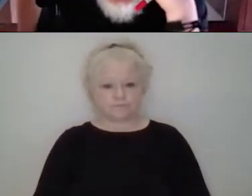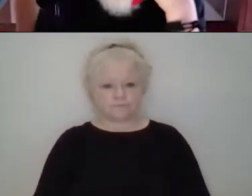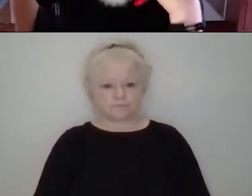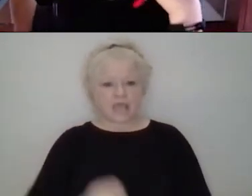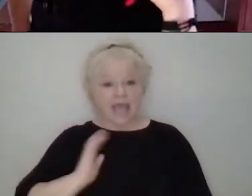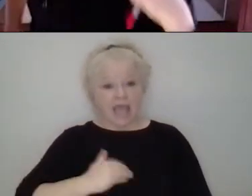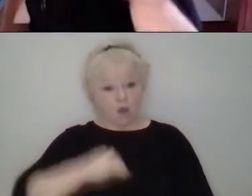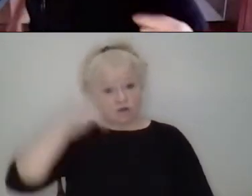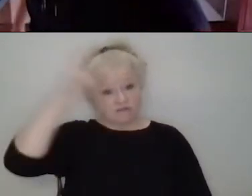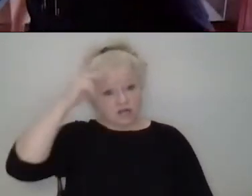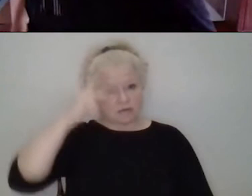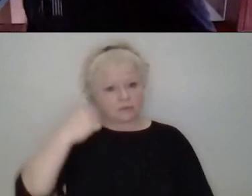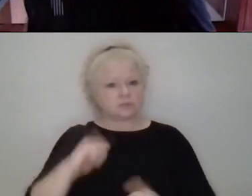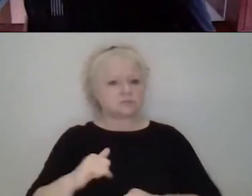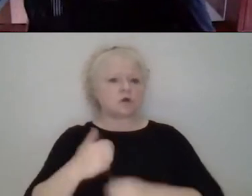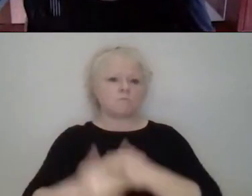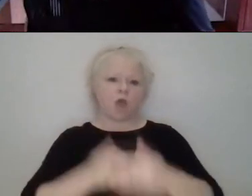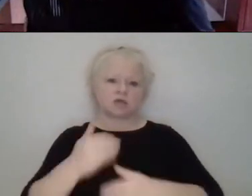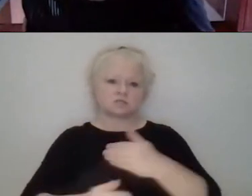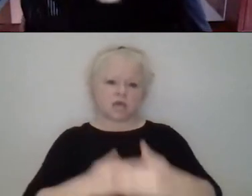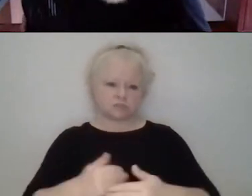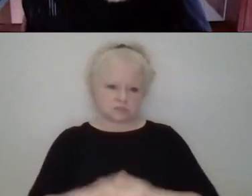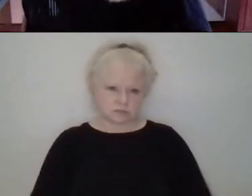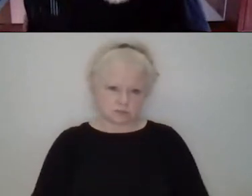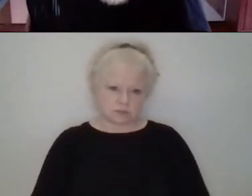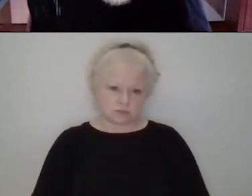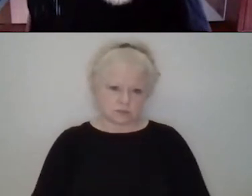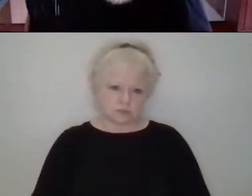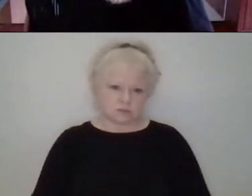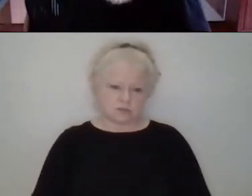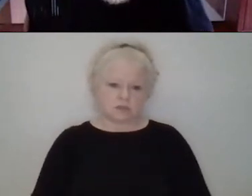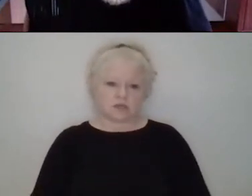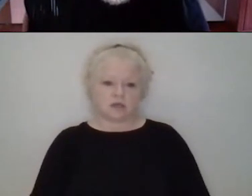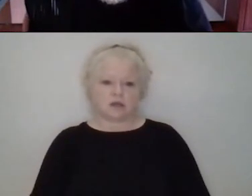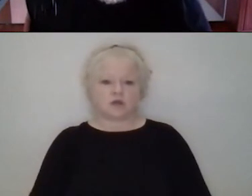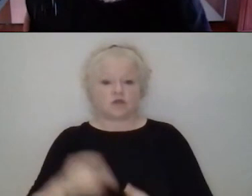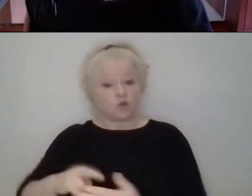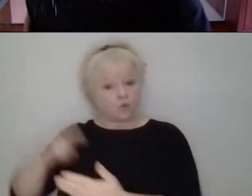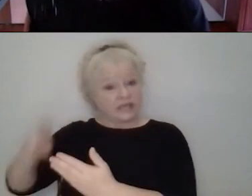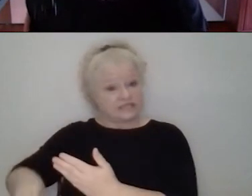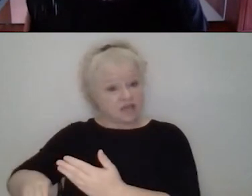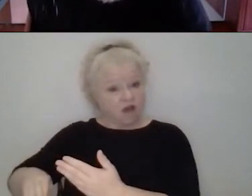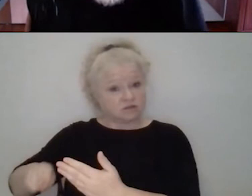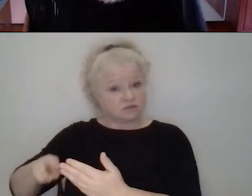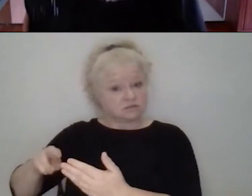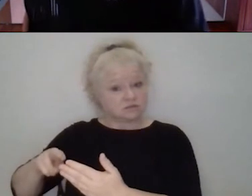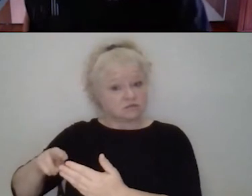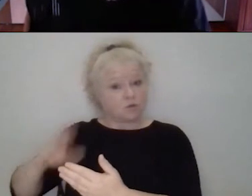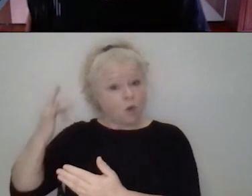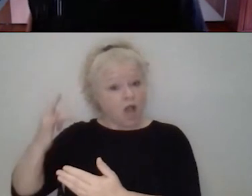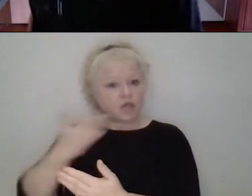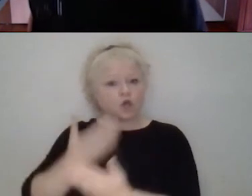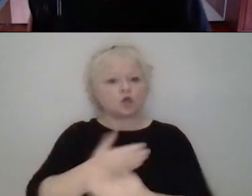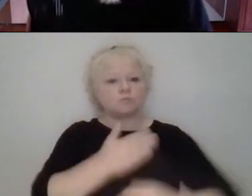process. I don't believe in start to search for a result. The result is a consequence of a good process. With a good